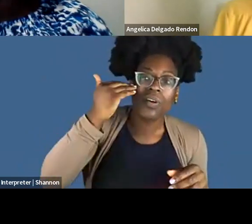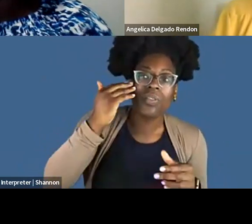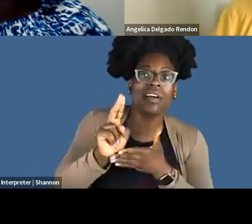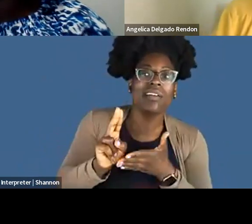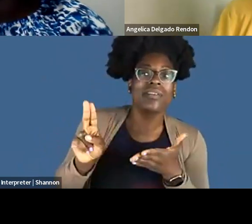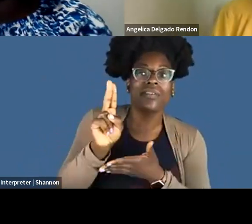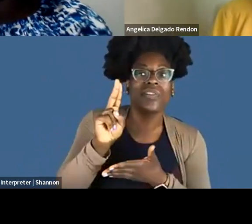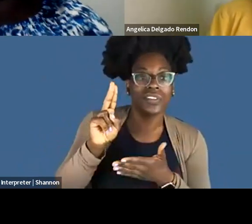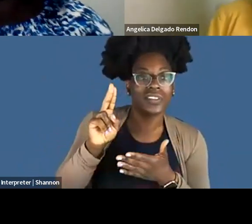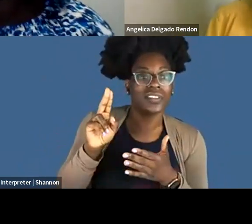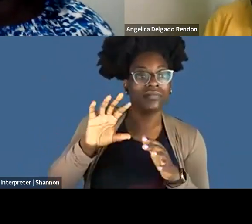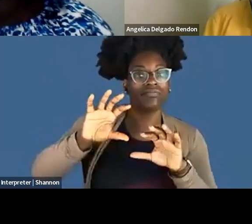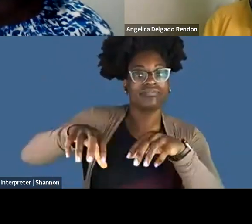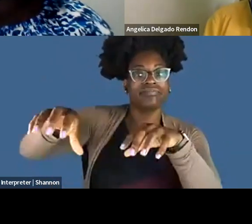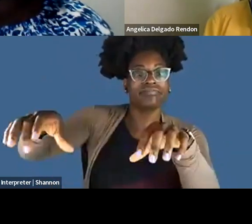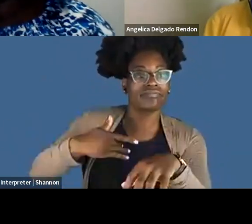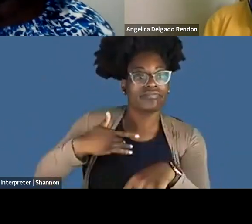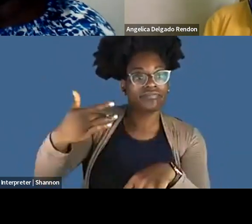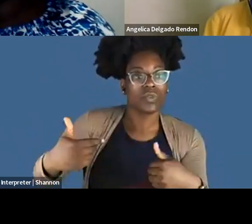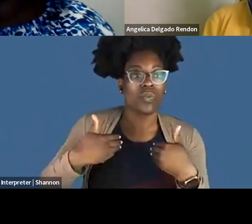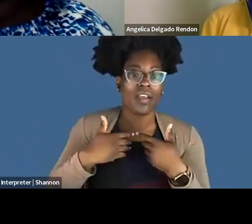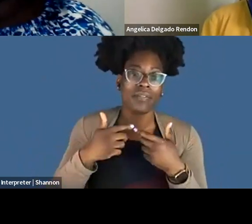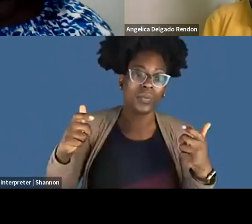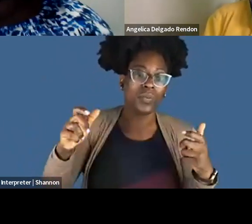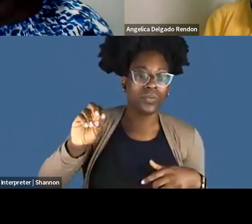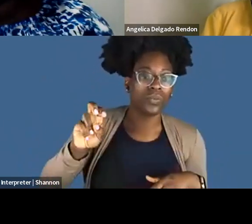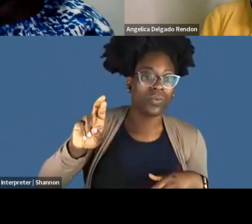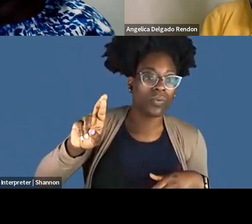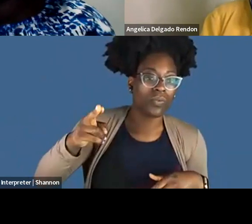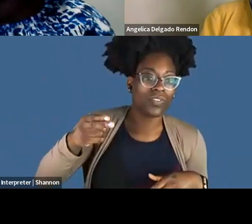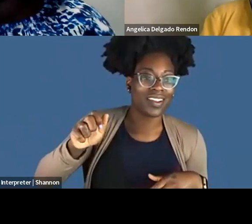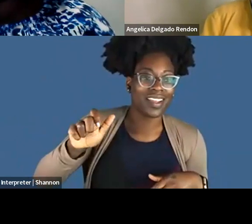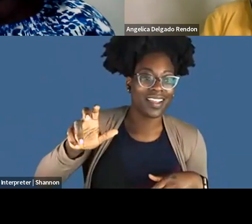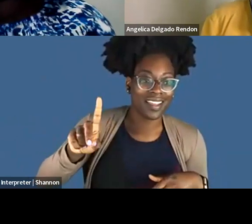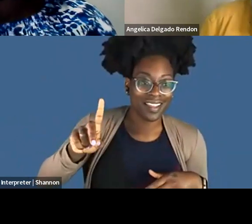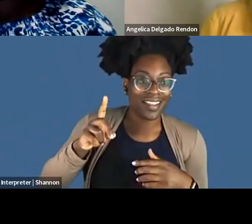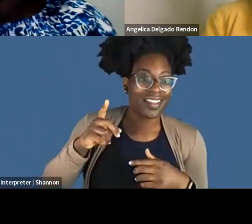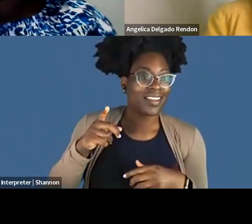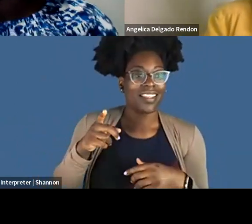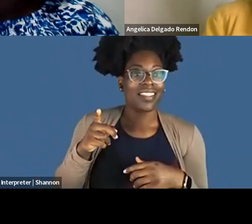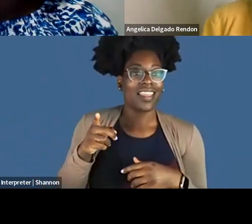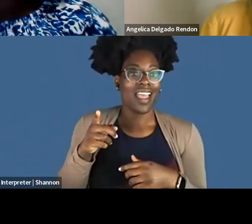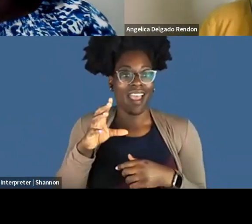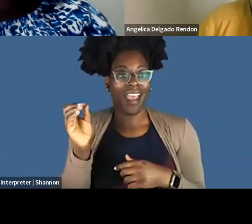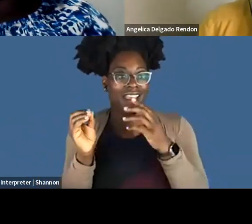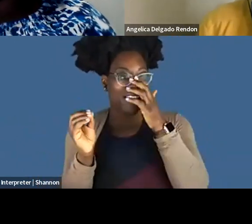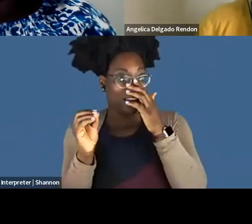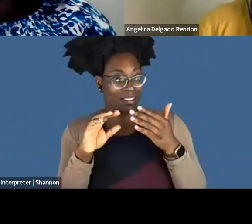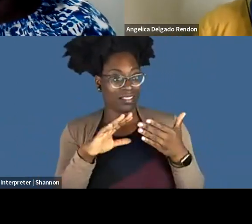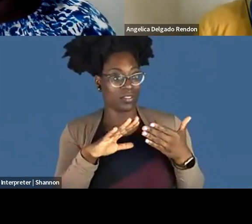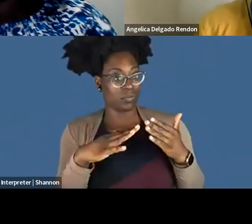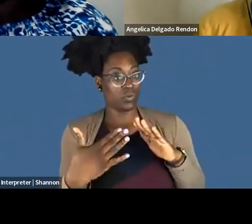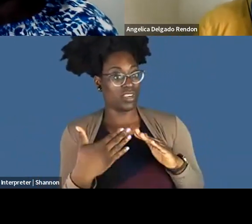and yet the community agencies either don't know how to get those same indirects, or they